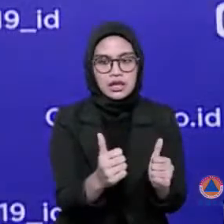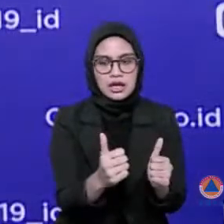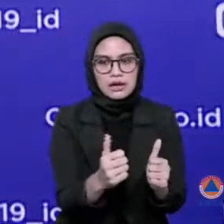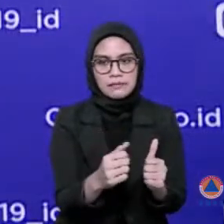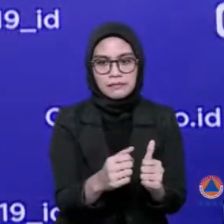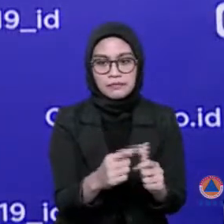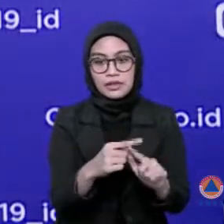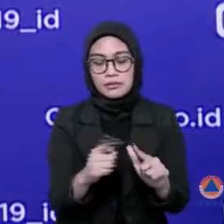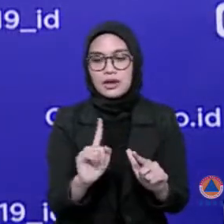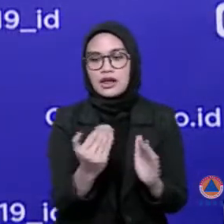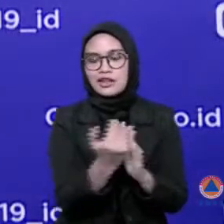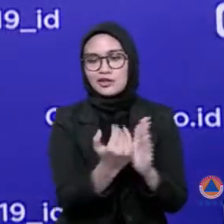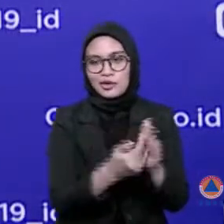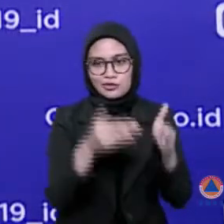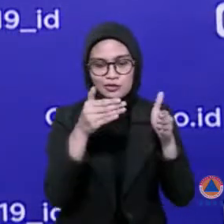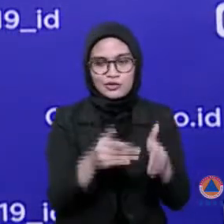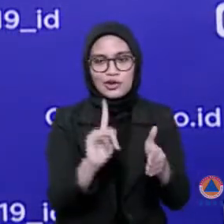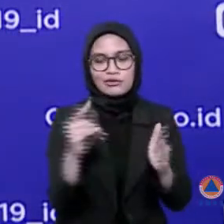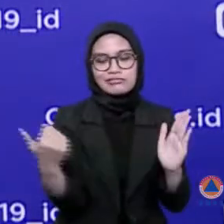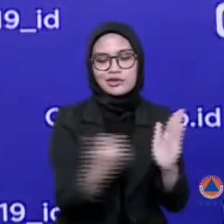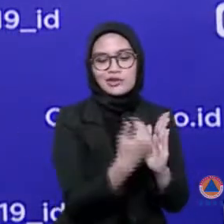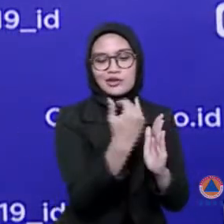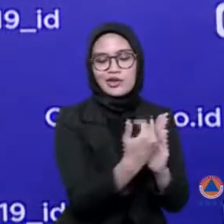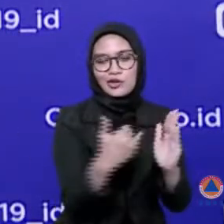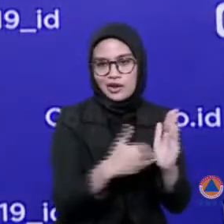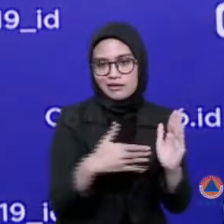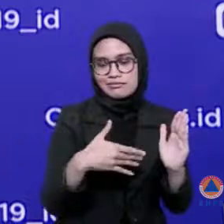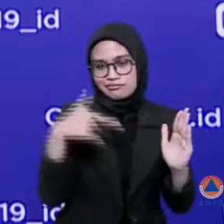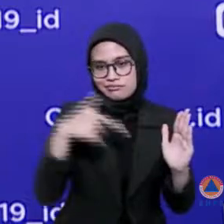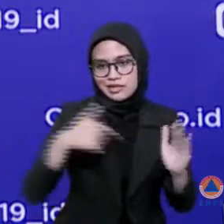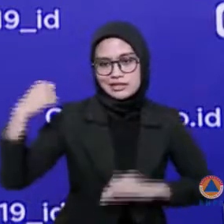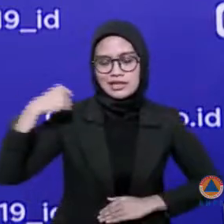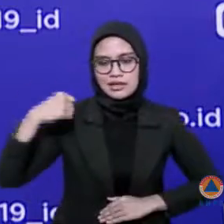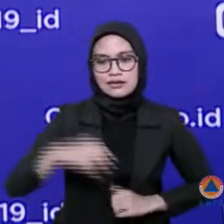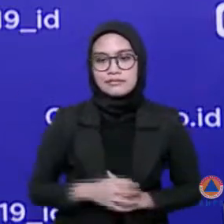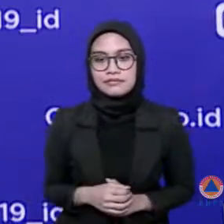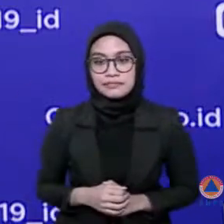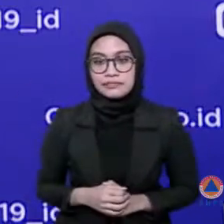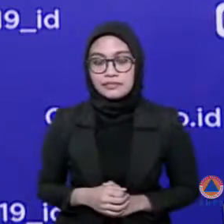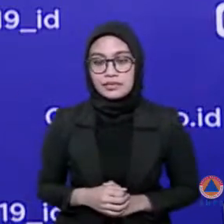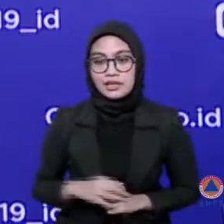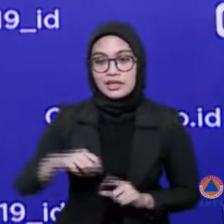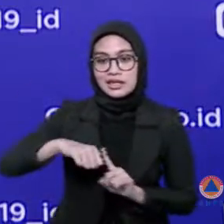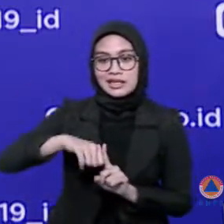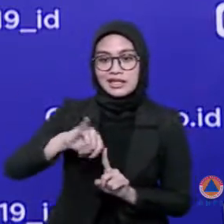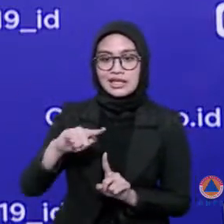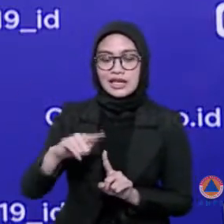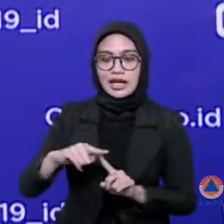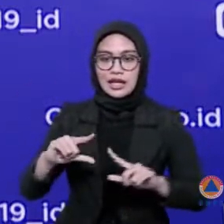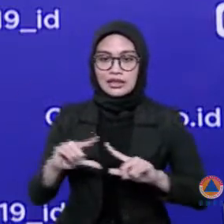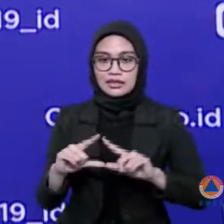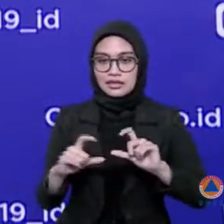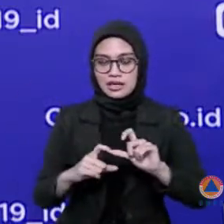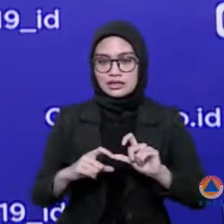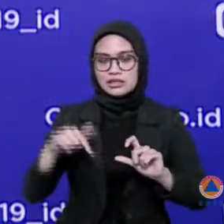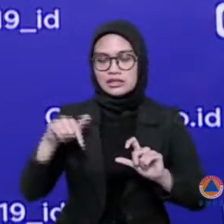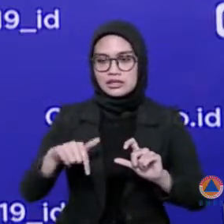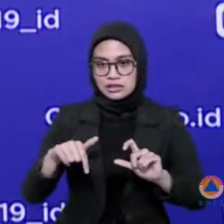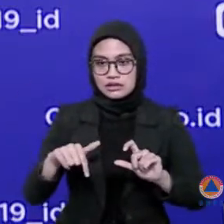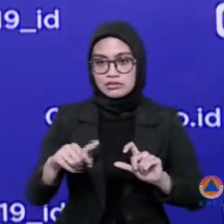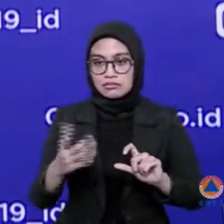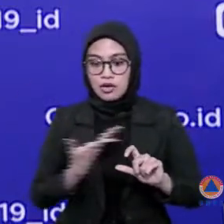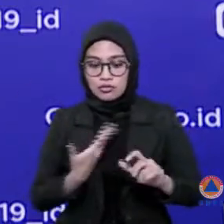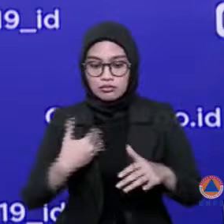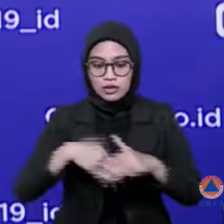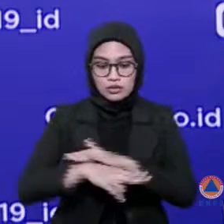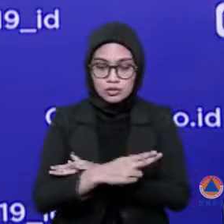visits. In addition, kitas or kitab holders, as well as foreign tourists with a history of